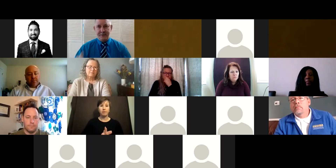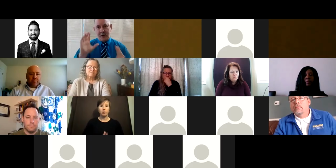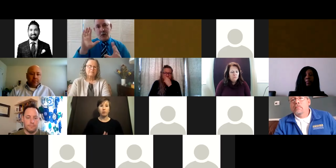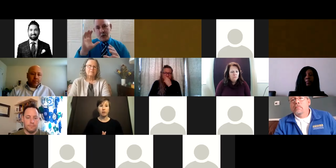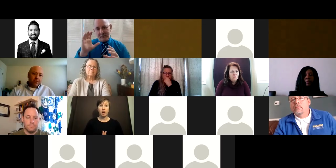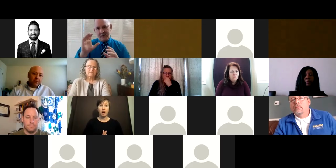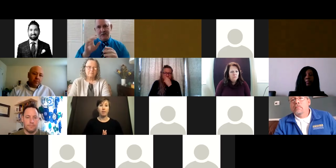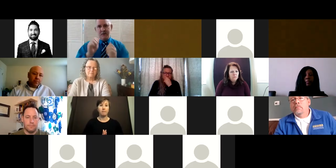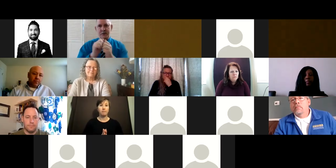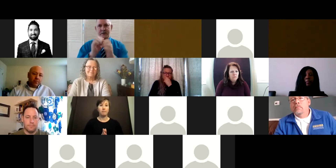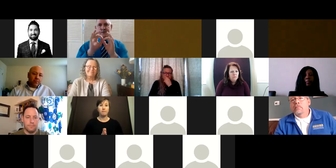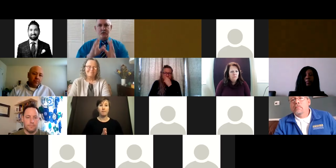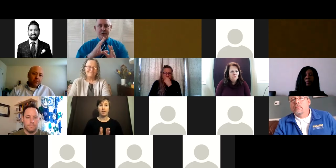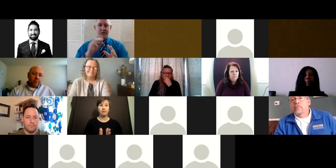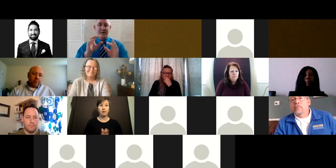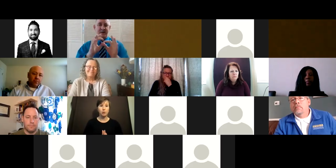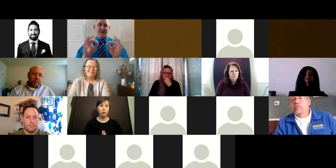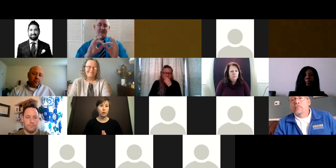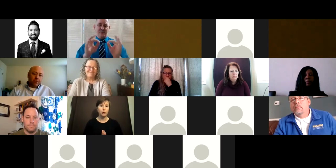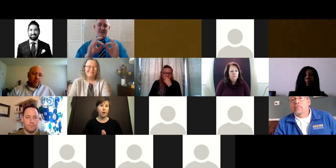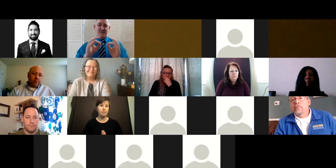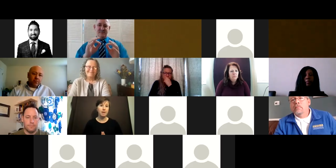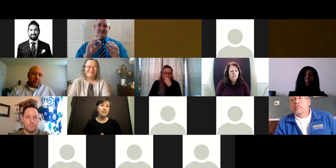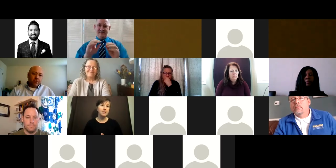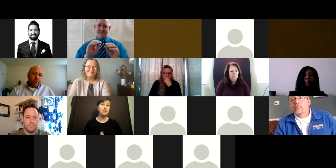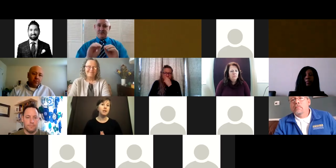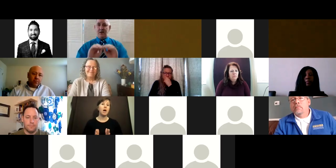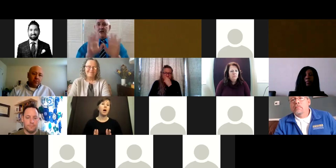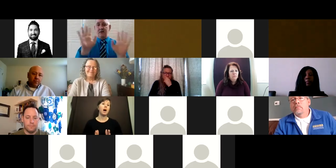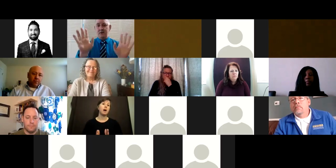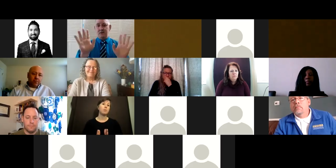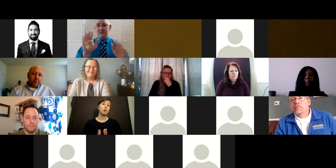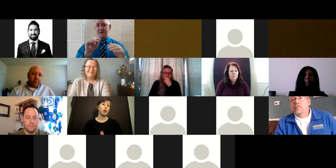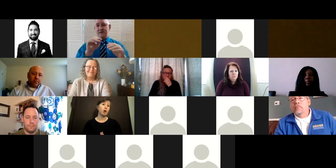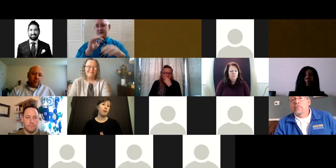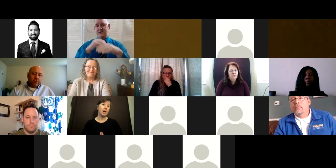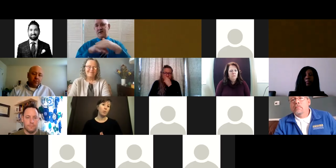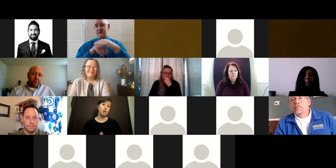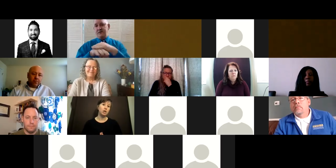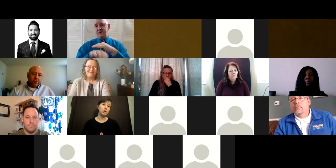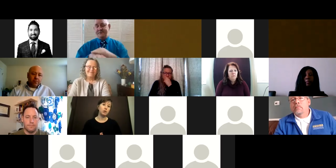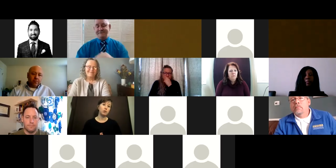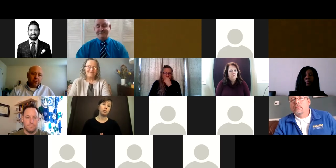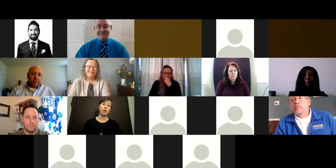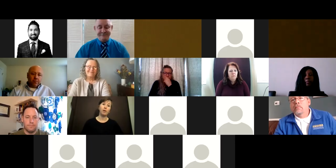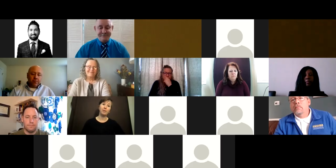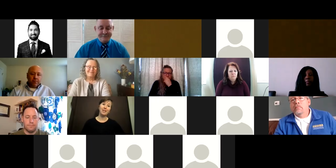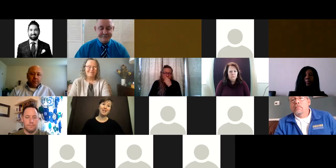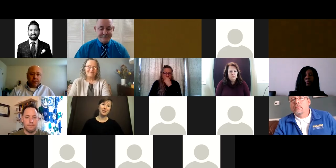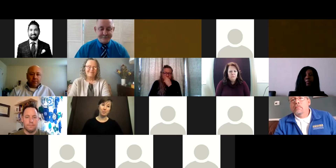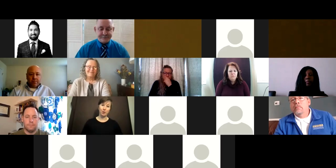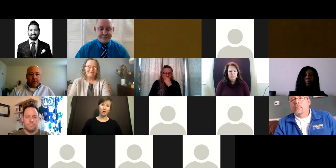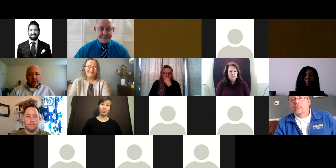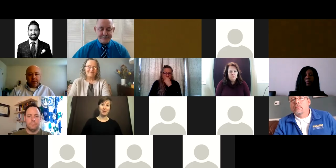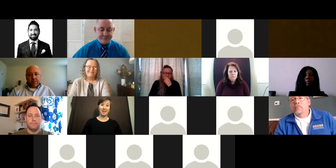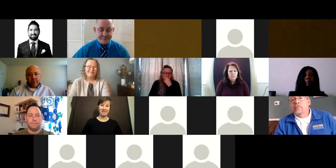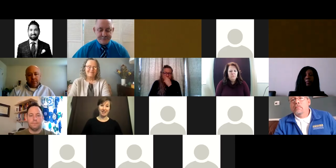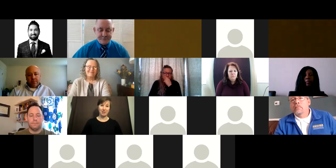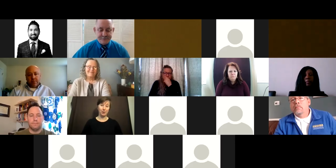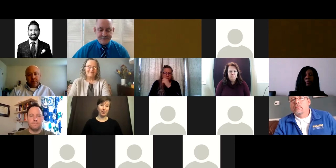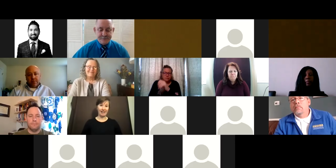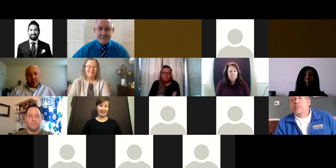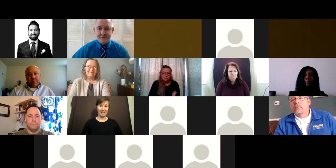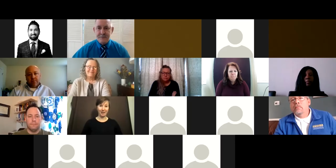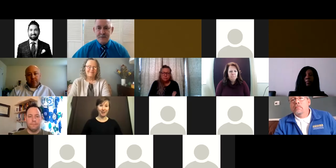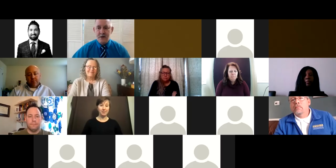if those individuals who had missed, you can go back and watch it on YouTube and hopefully the interpreter will be